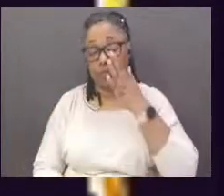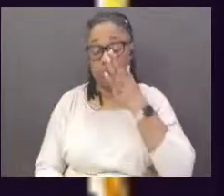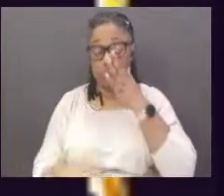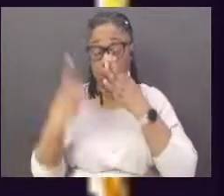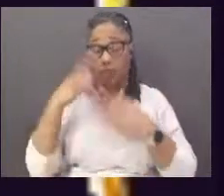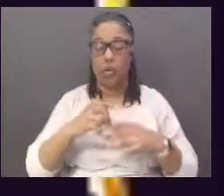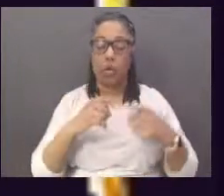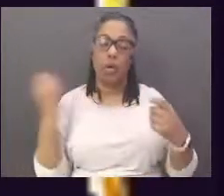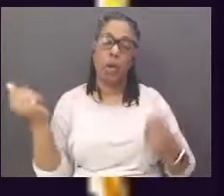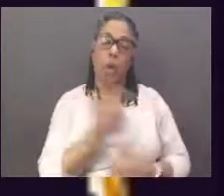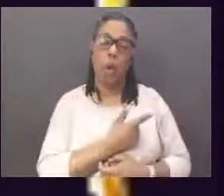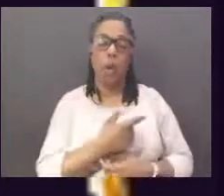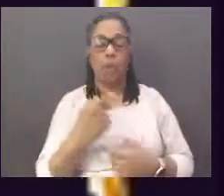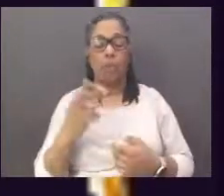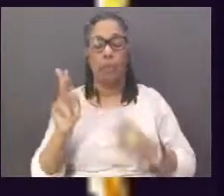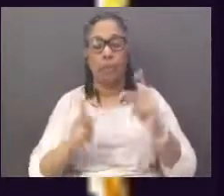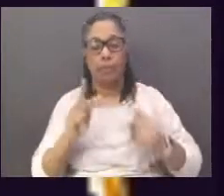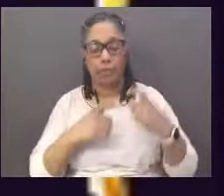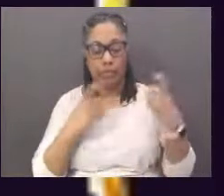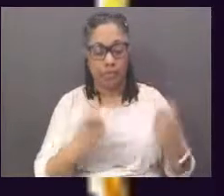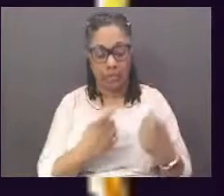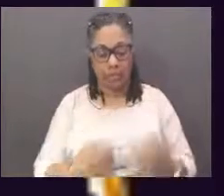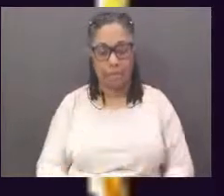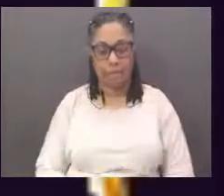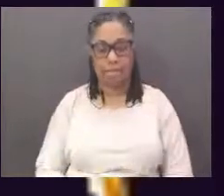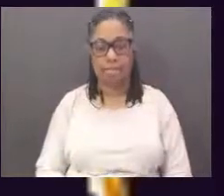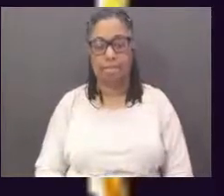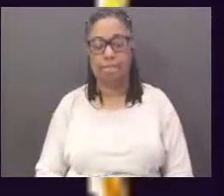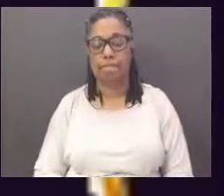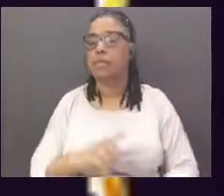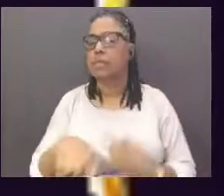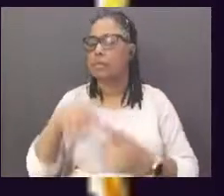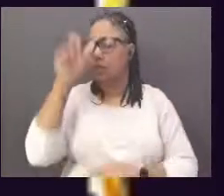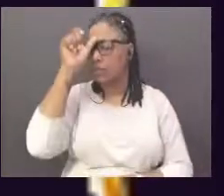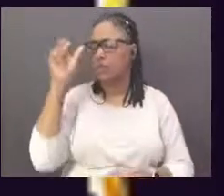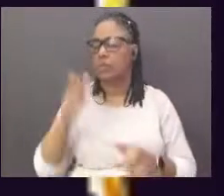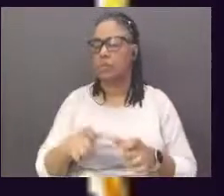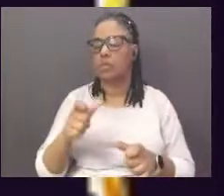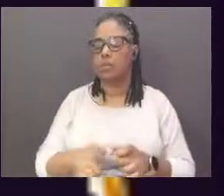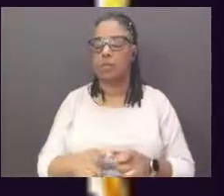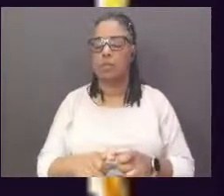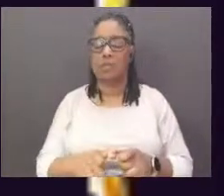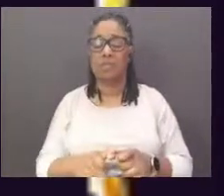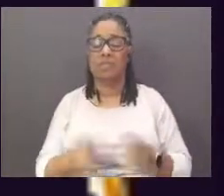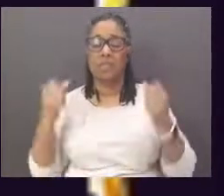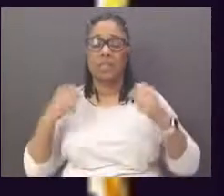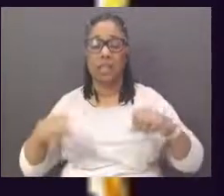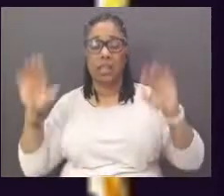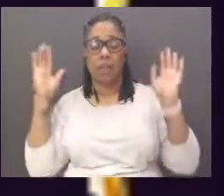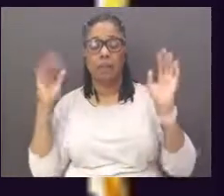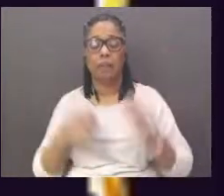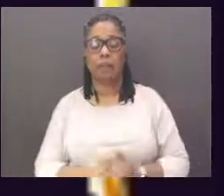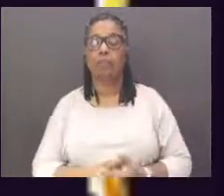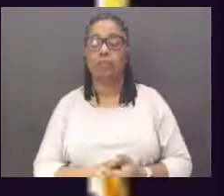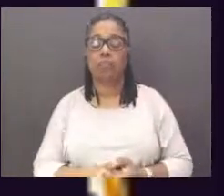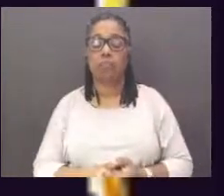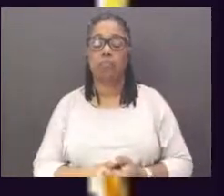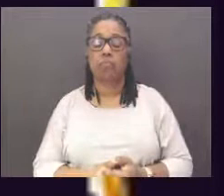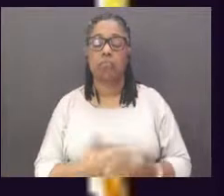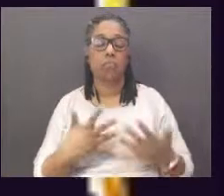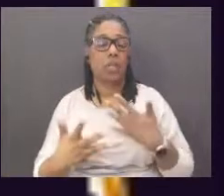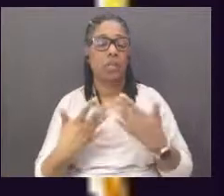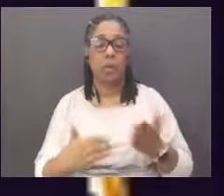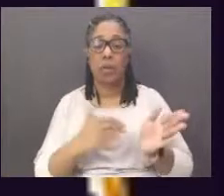of humanity." And so when we remember the sacrifice of Jesus Christ, the word says, "As oft as you do this, you show forth my death and my